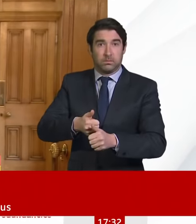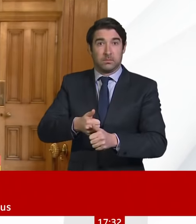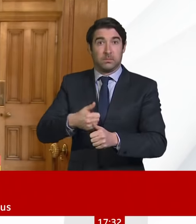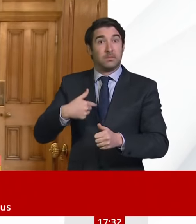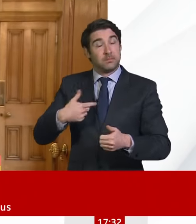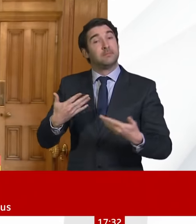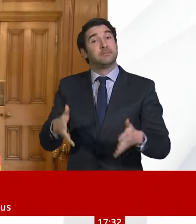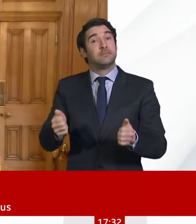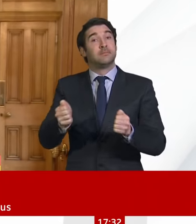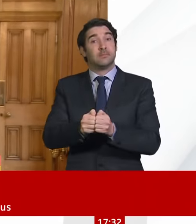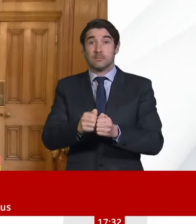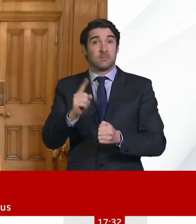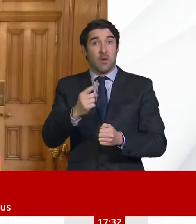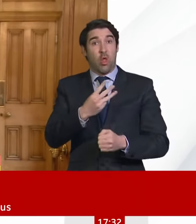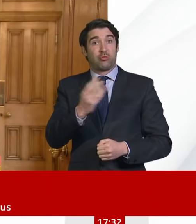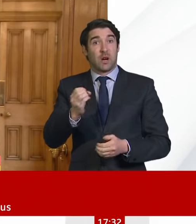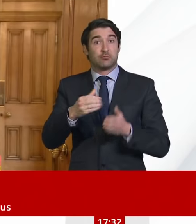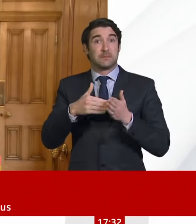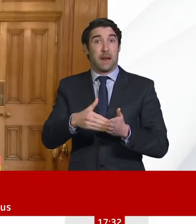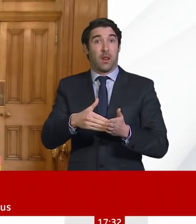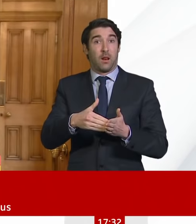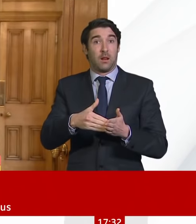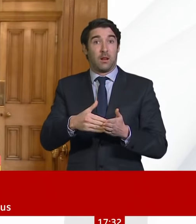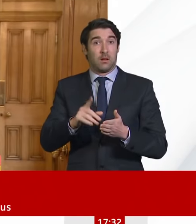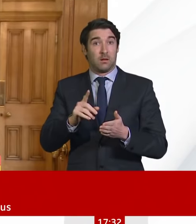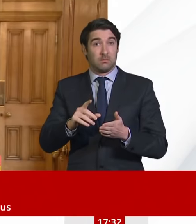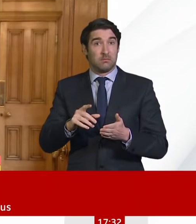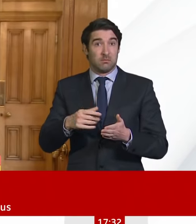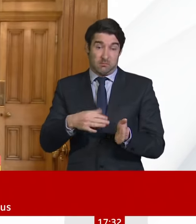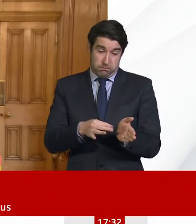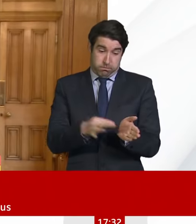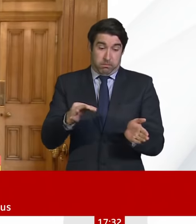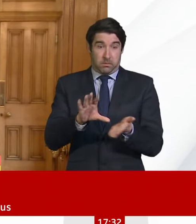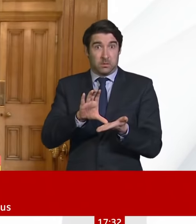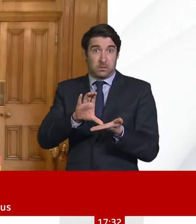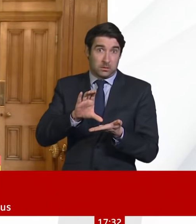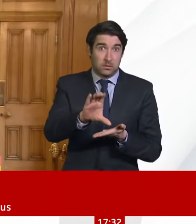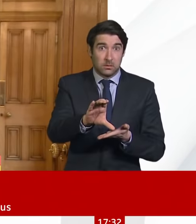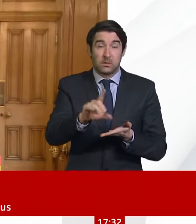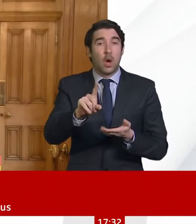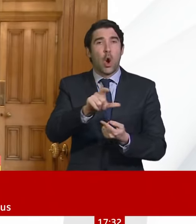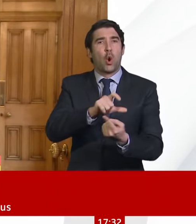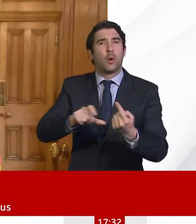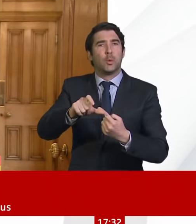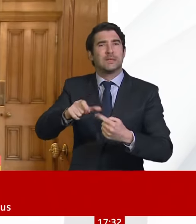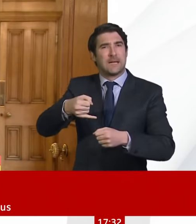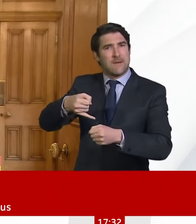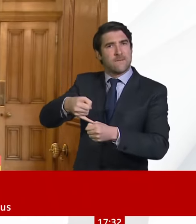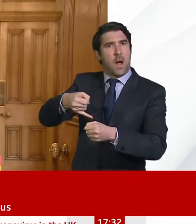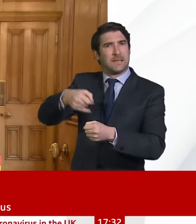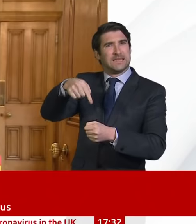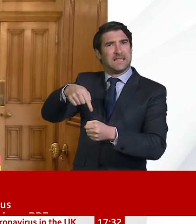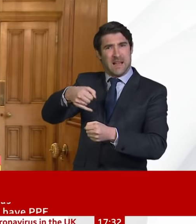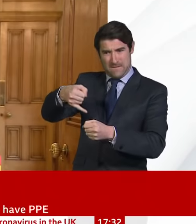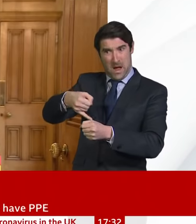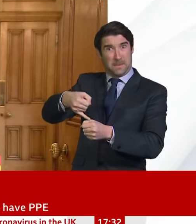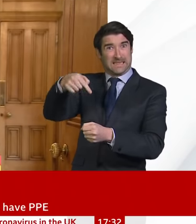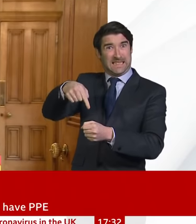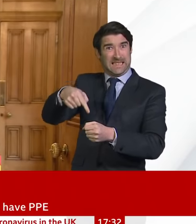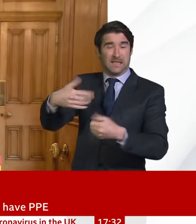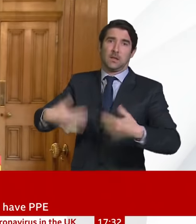for community pharmacies, who do so much to get vital medicines to people and play such an important part in their communities.